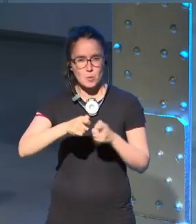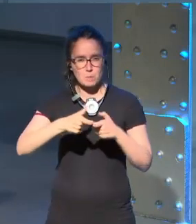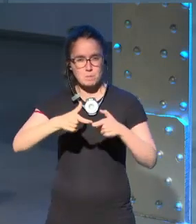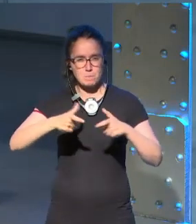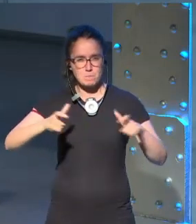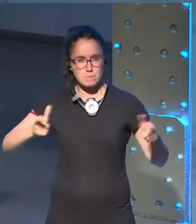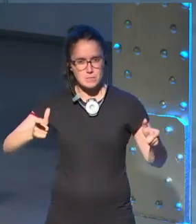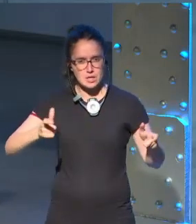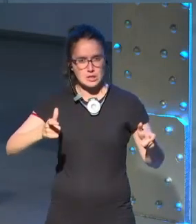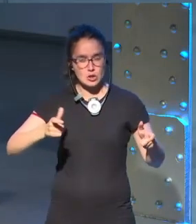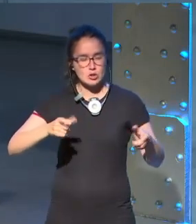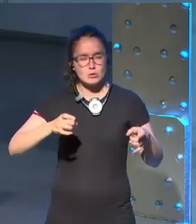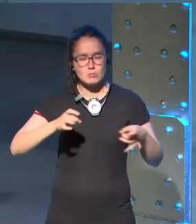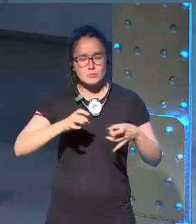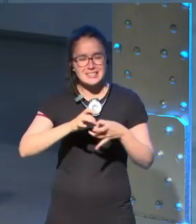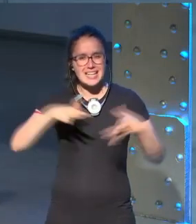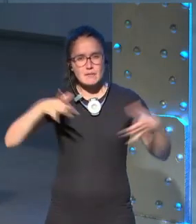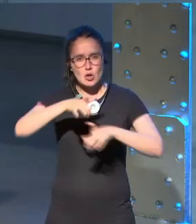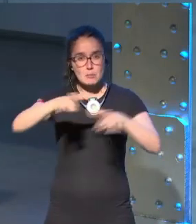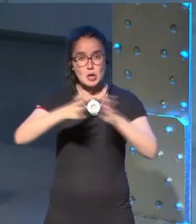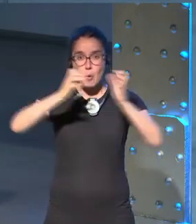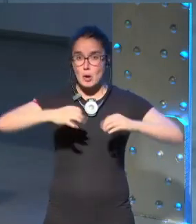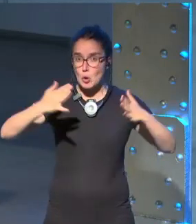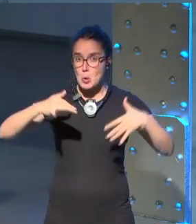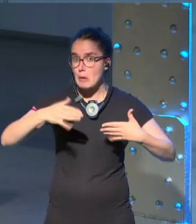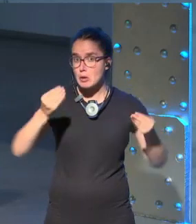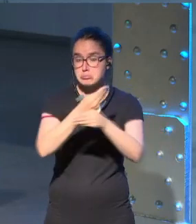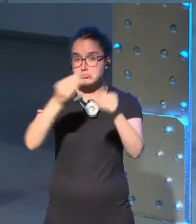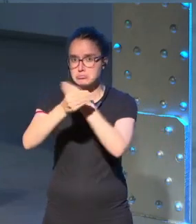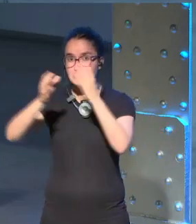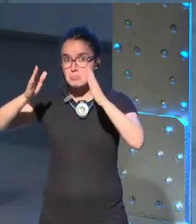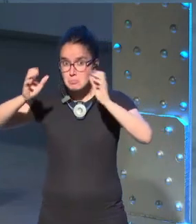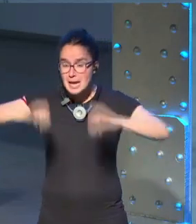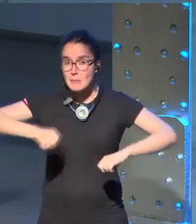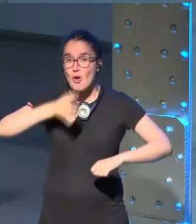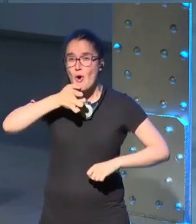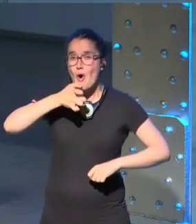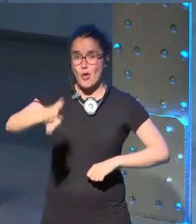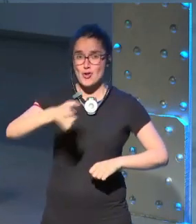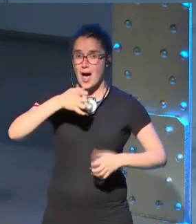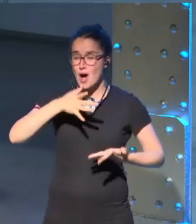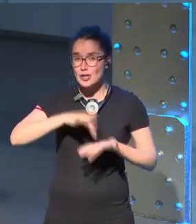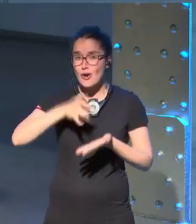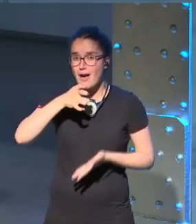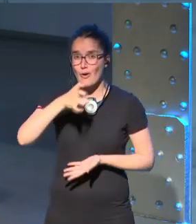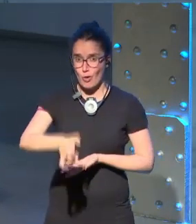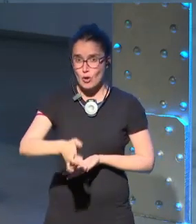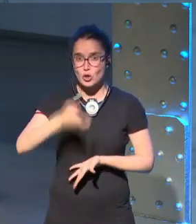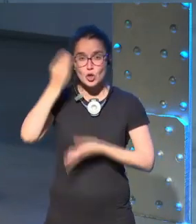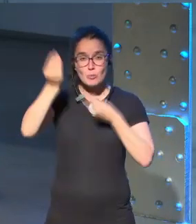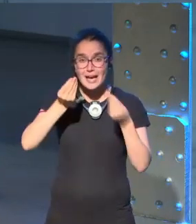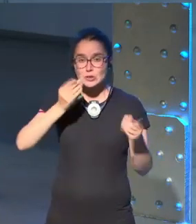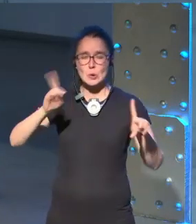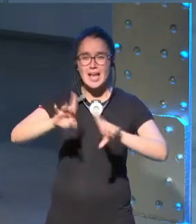people are disagreeing with each other, they're hating each other. And I think the media is to